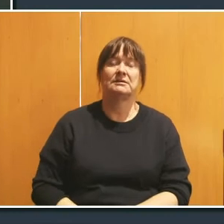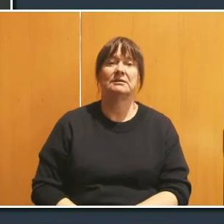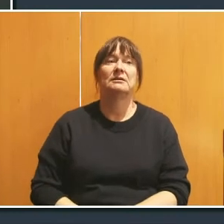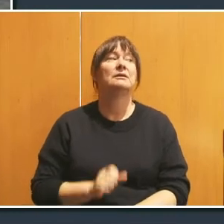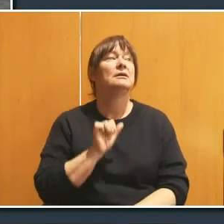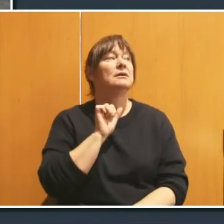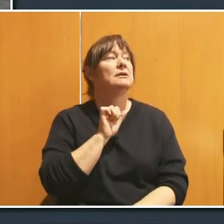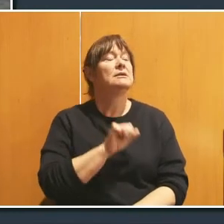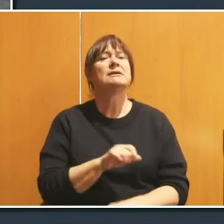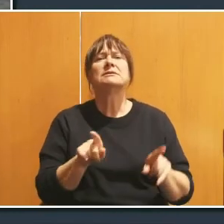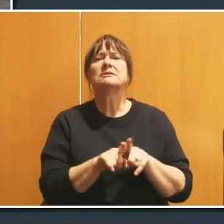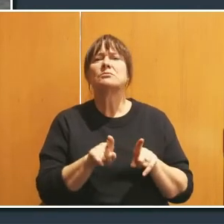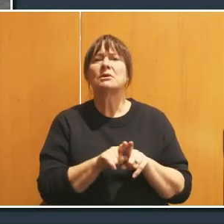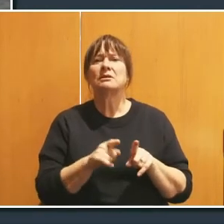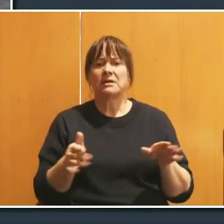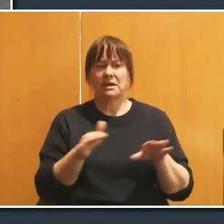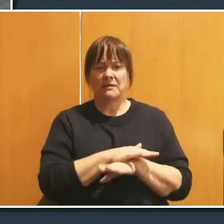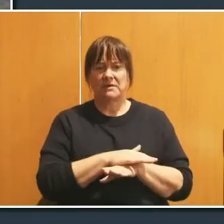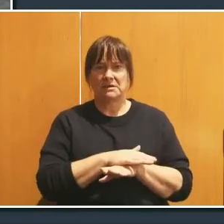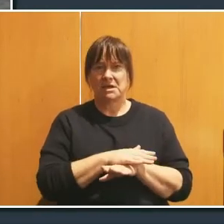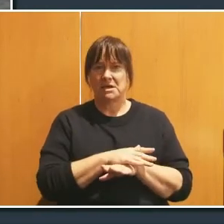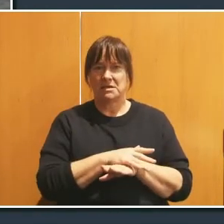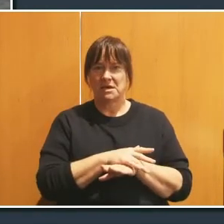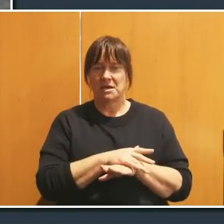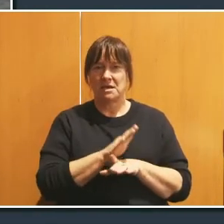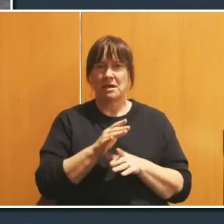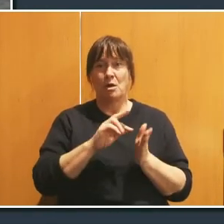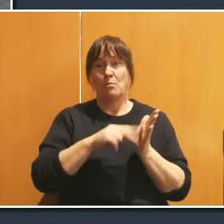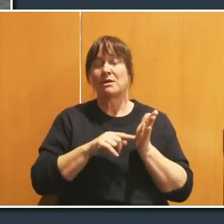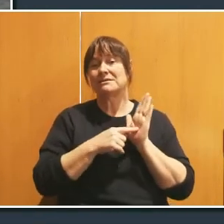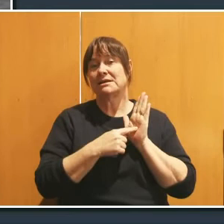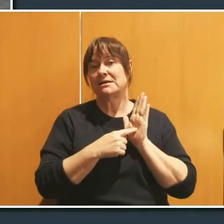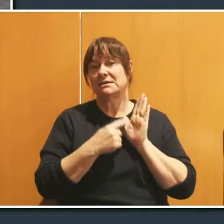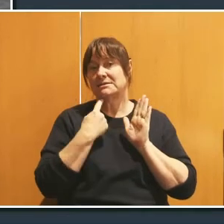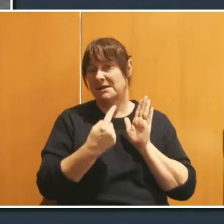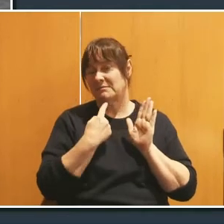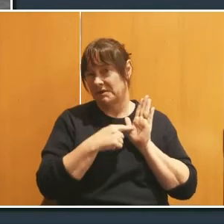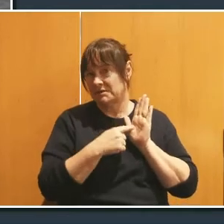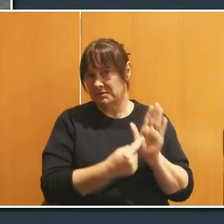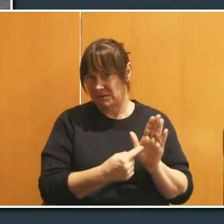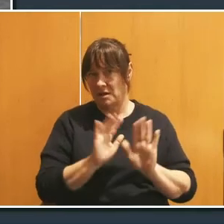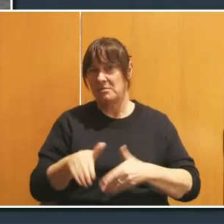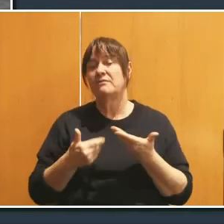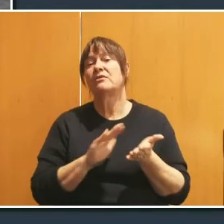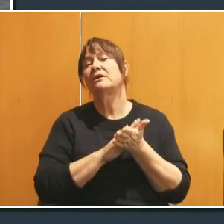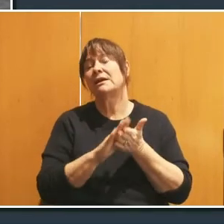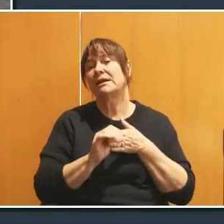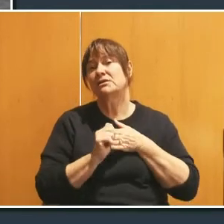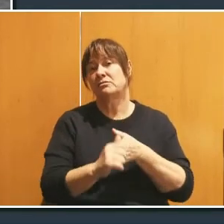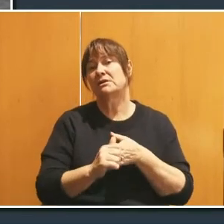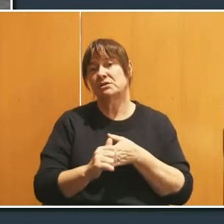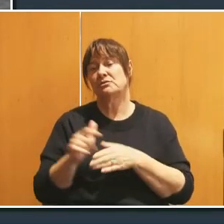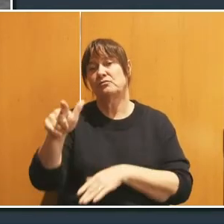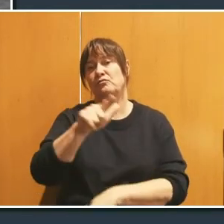lot of those things are also covered in the new national policy statements, which are actually now providing very clear direction to local councils